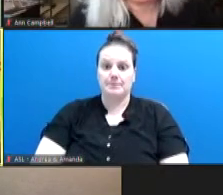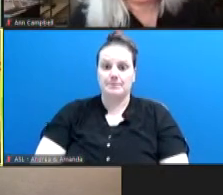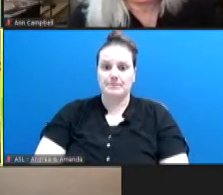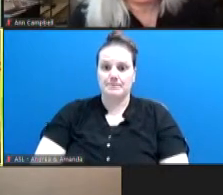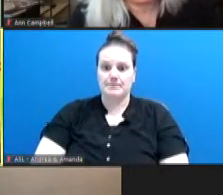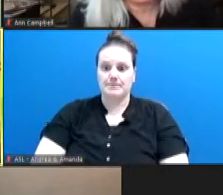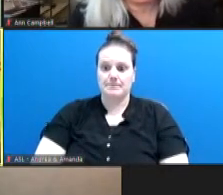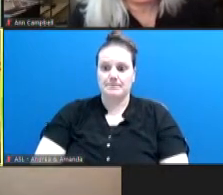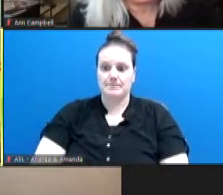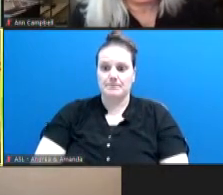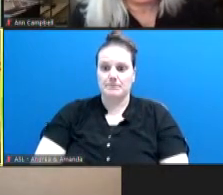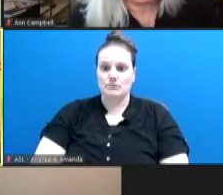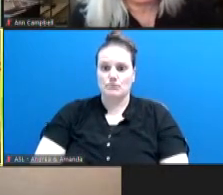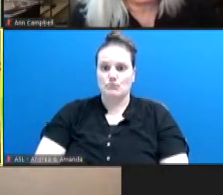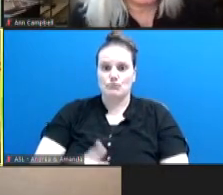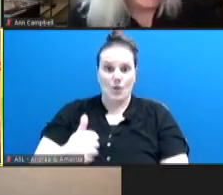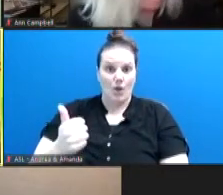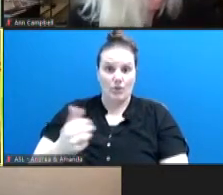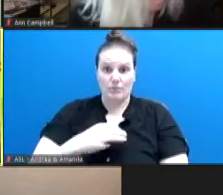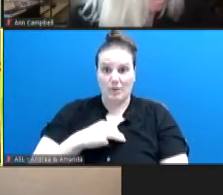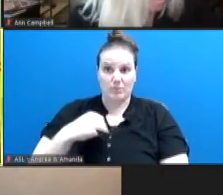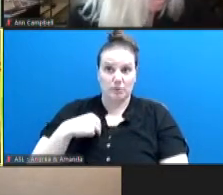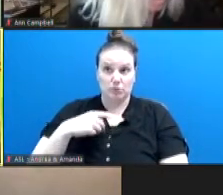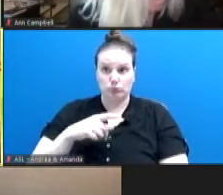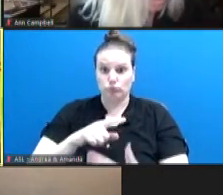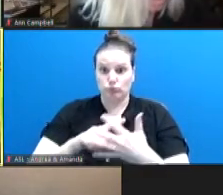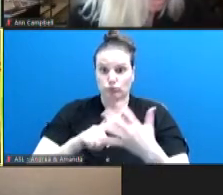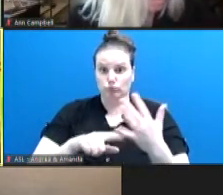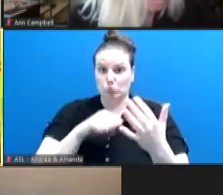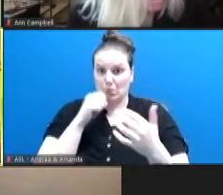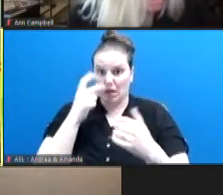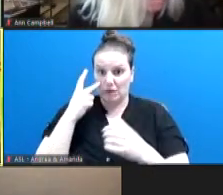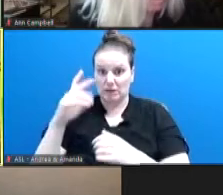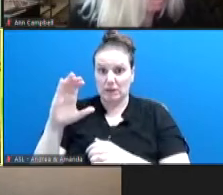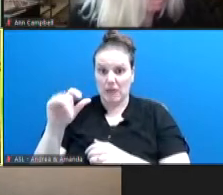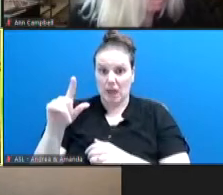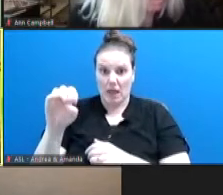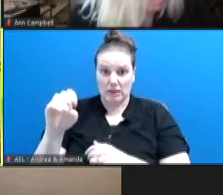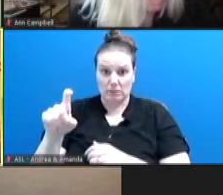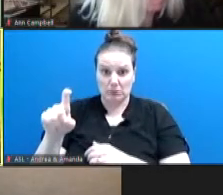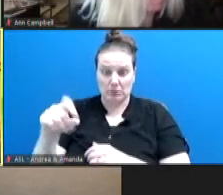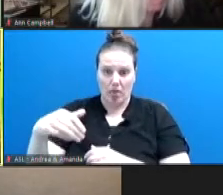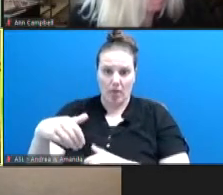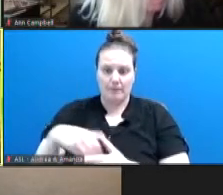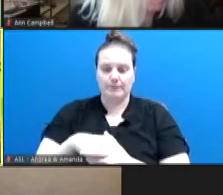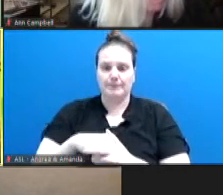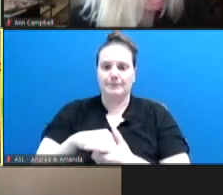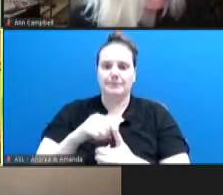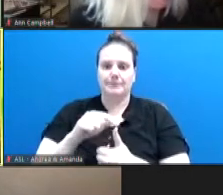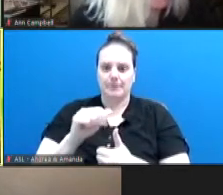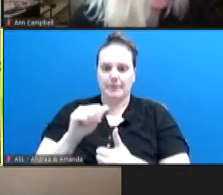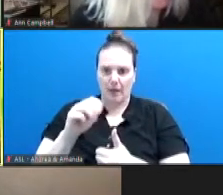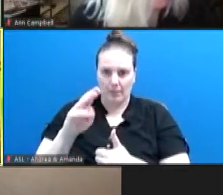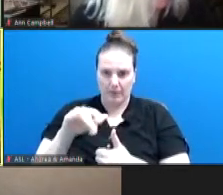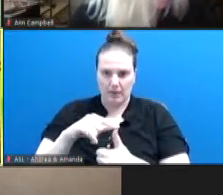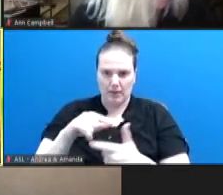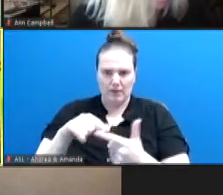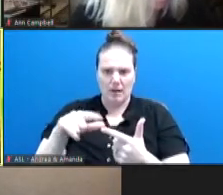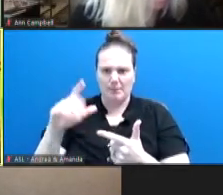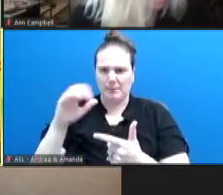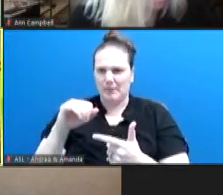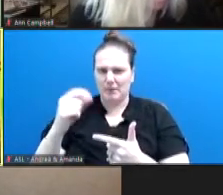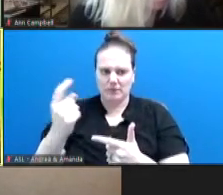Thank you. Are there other members? I don't see Celeste here yet. Amy, got Amy. Am I missing